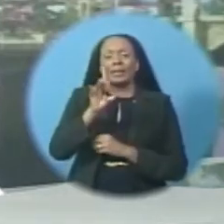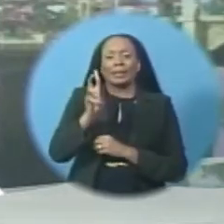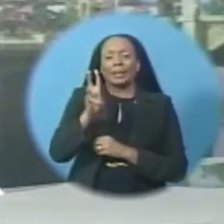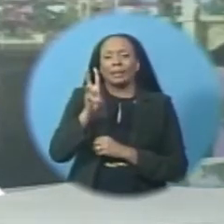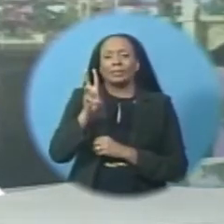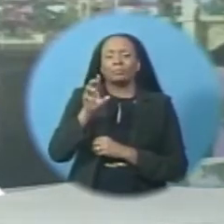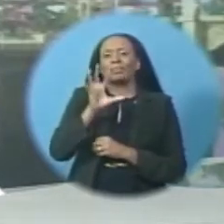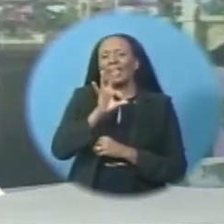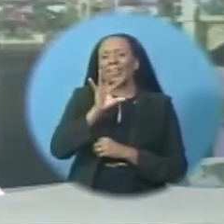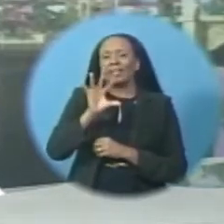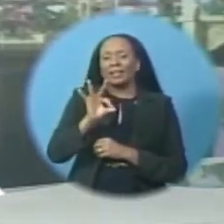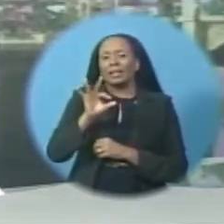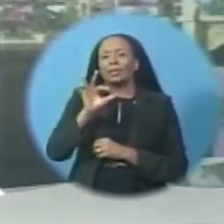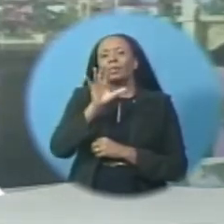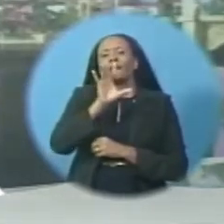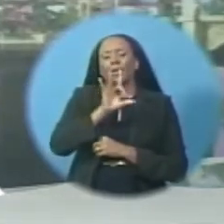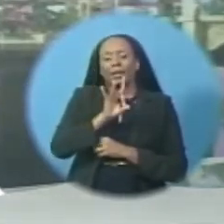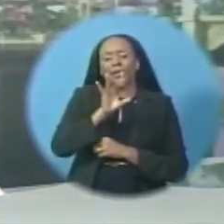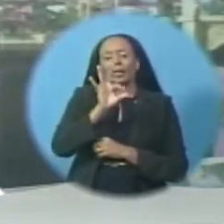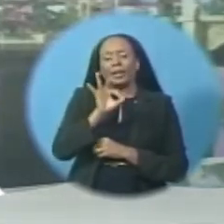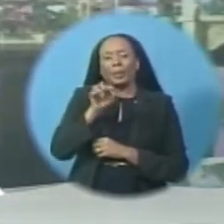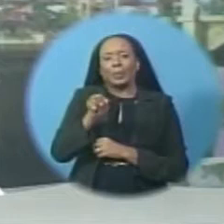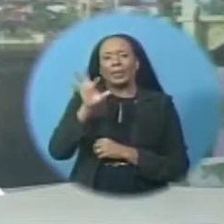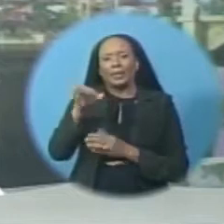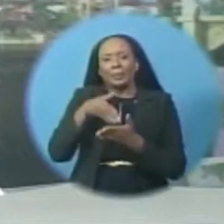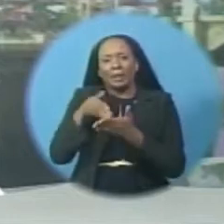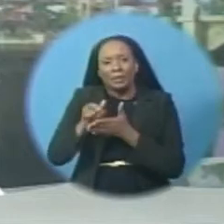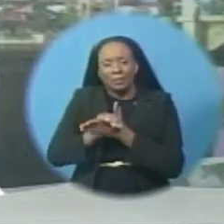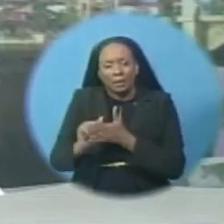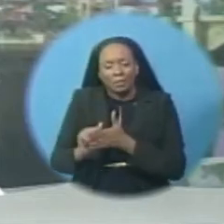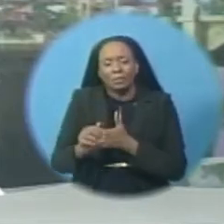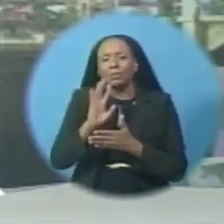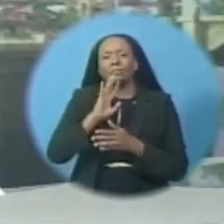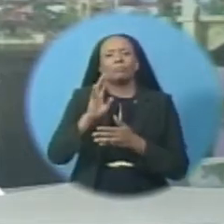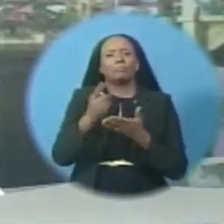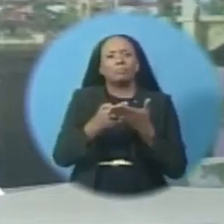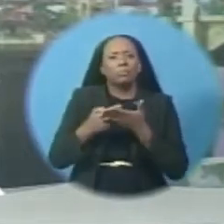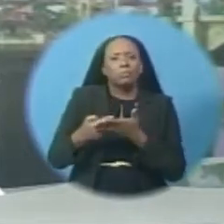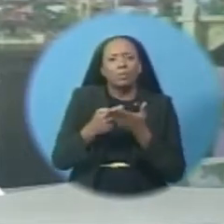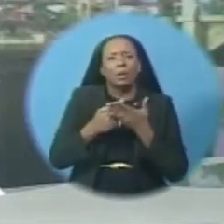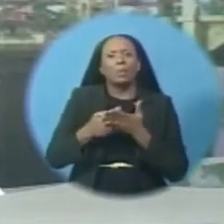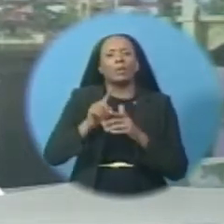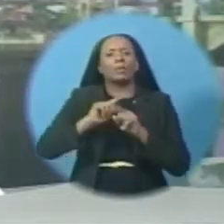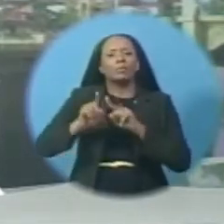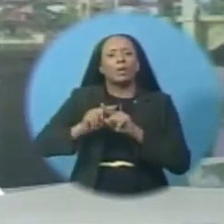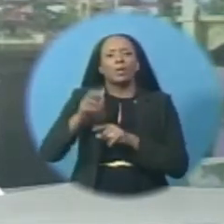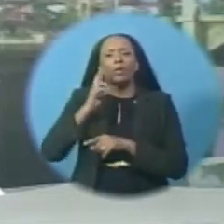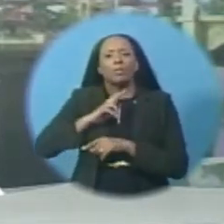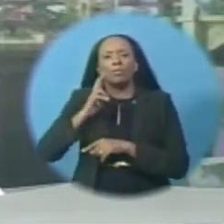during a reception and tasting of authentic Caribbean rum brands organized by the West Indies